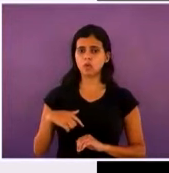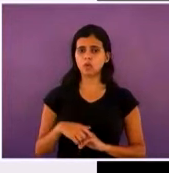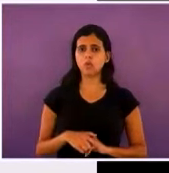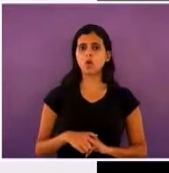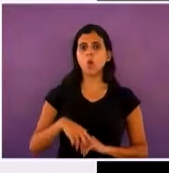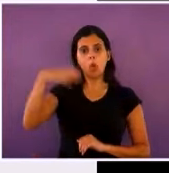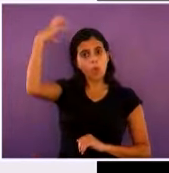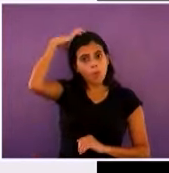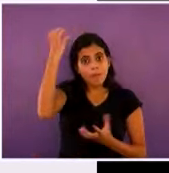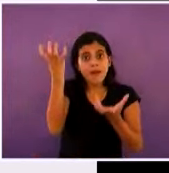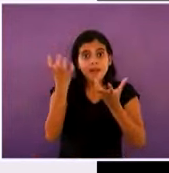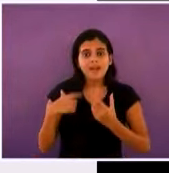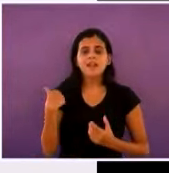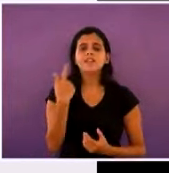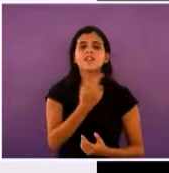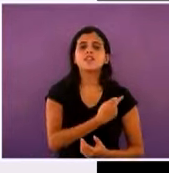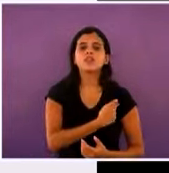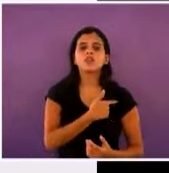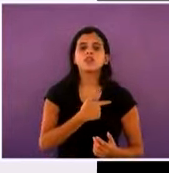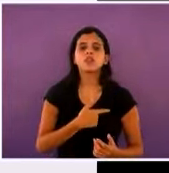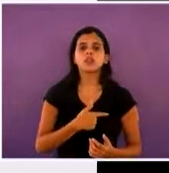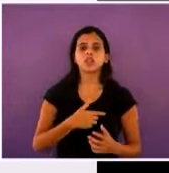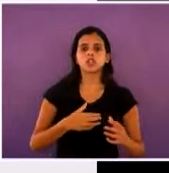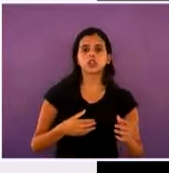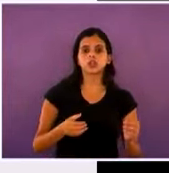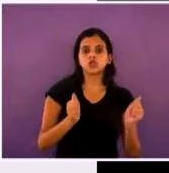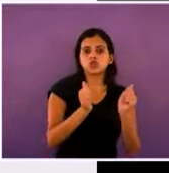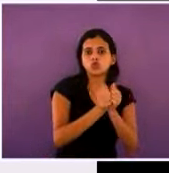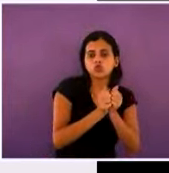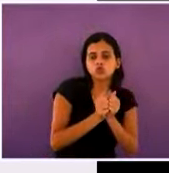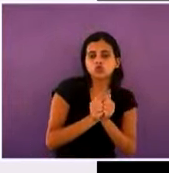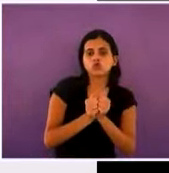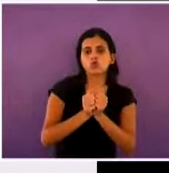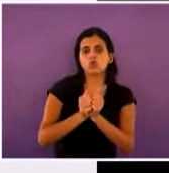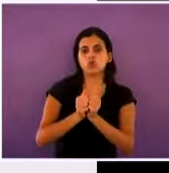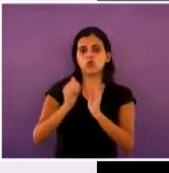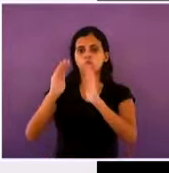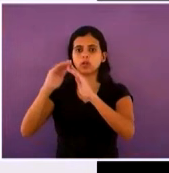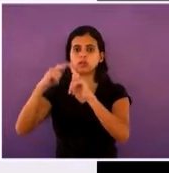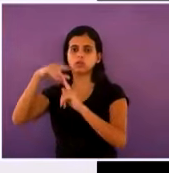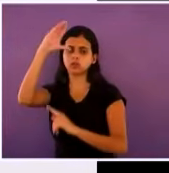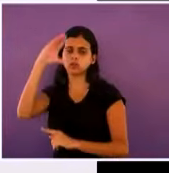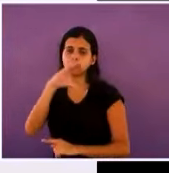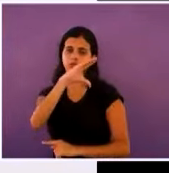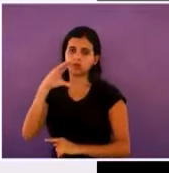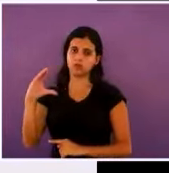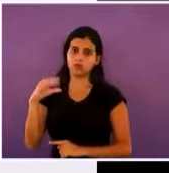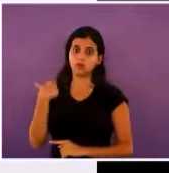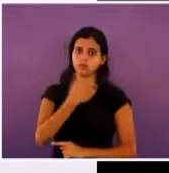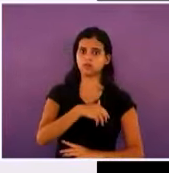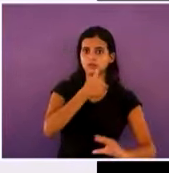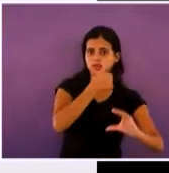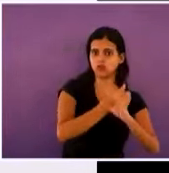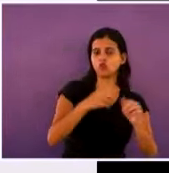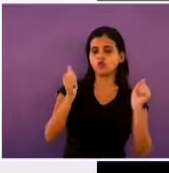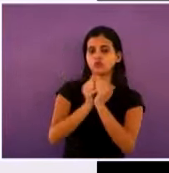quer que nós sejamos a ala evangélica da Igreja Católica Romana. In this